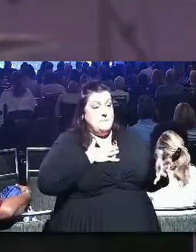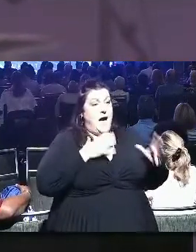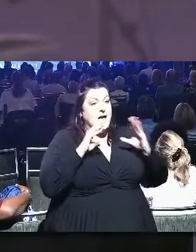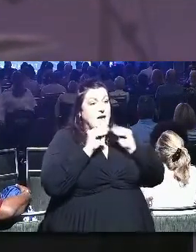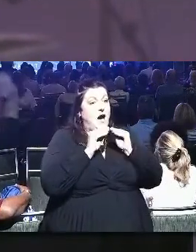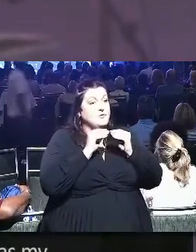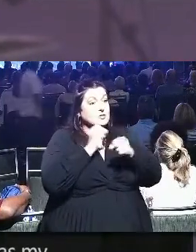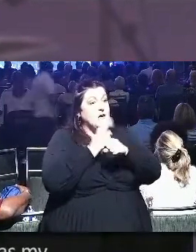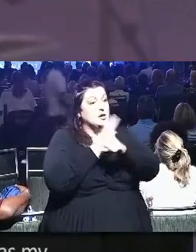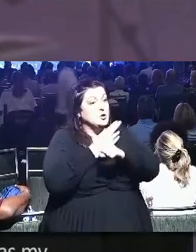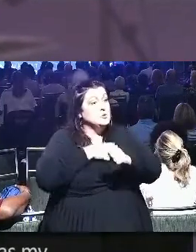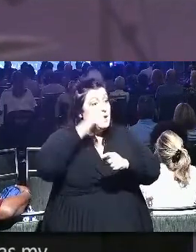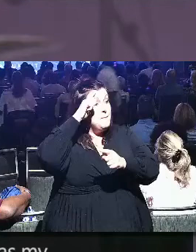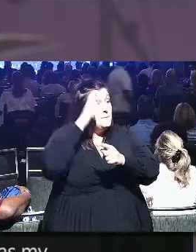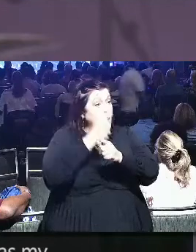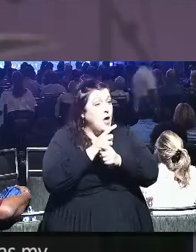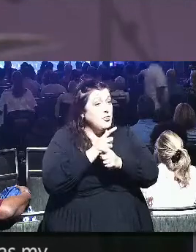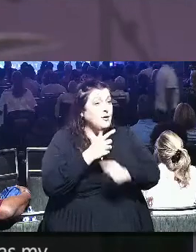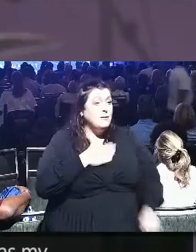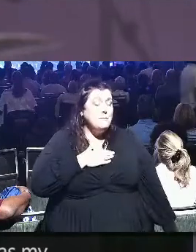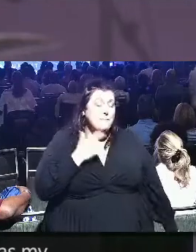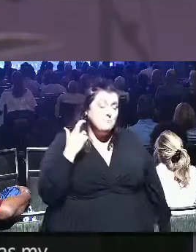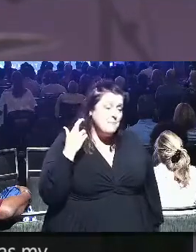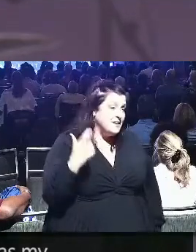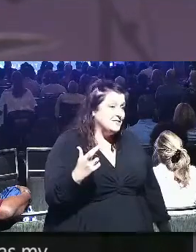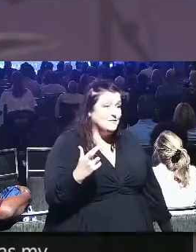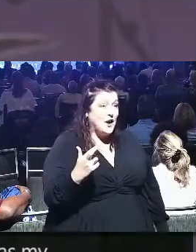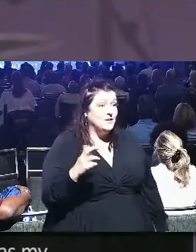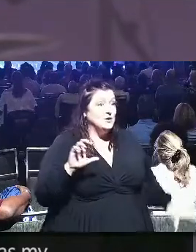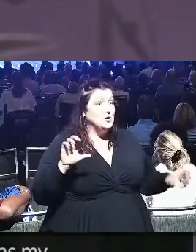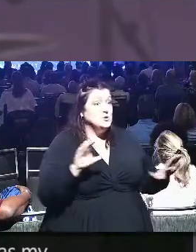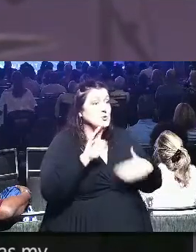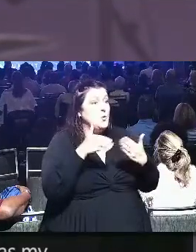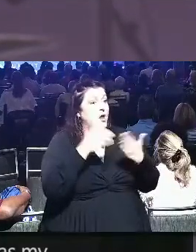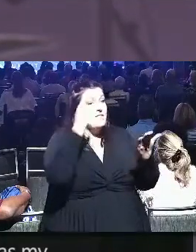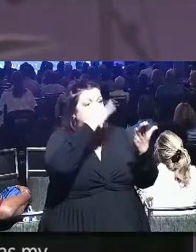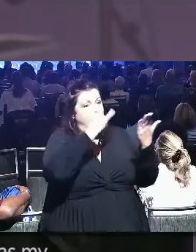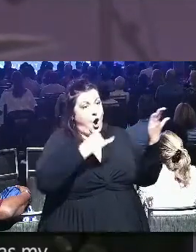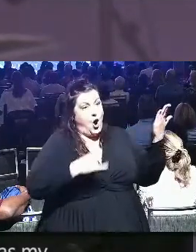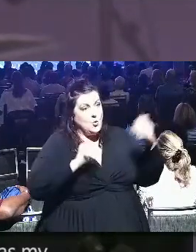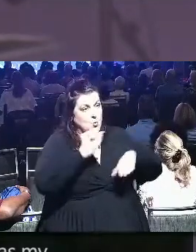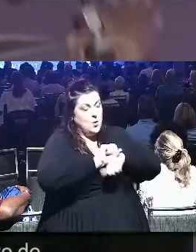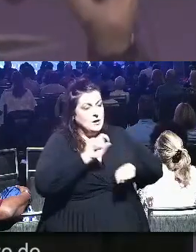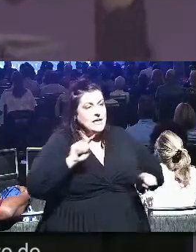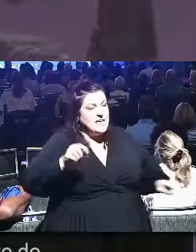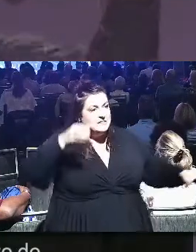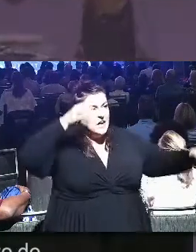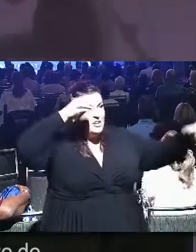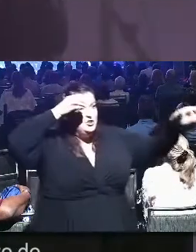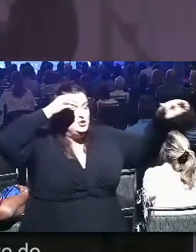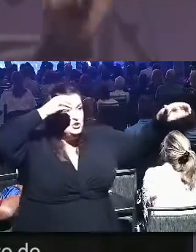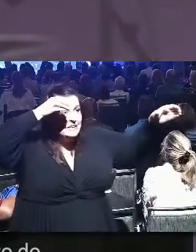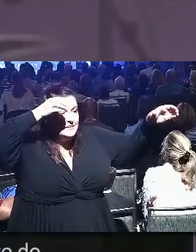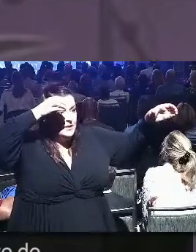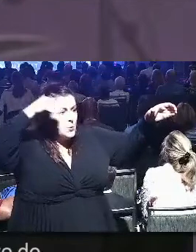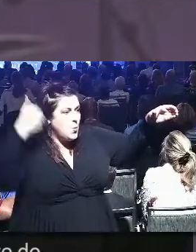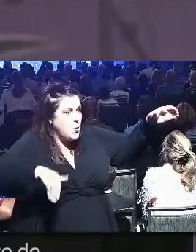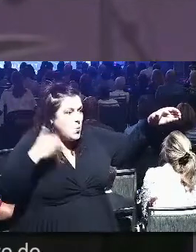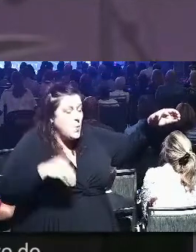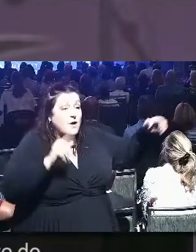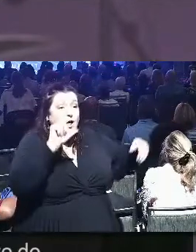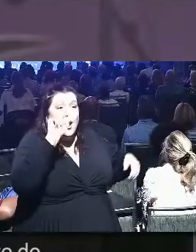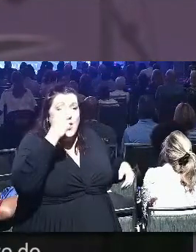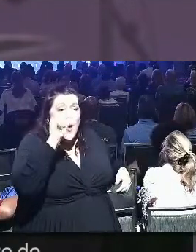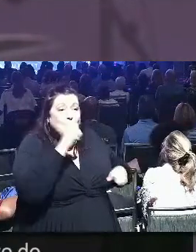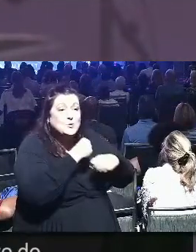to use my brother, one of my best friends, to do all of our artwork. He is such a genius. He's done many other logos for